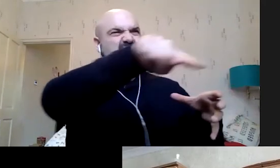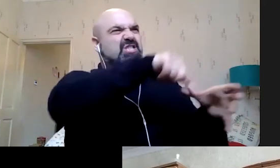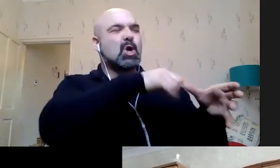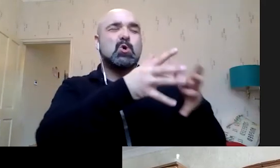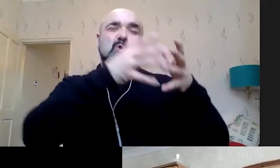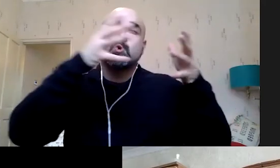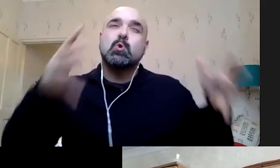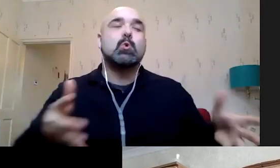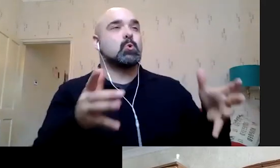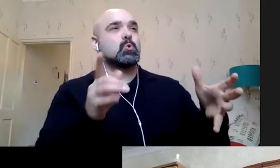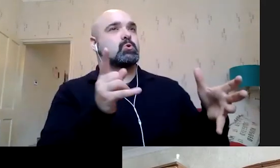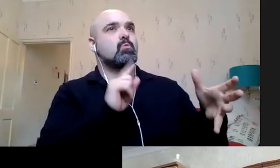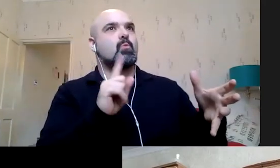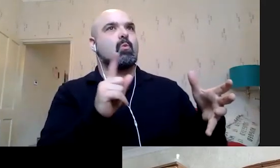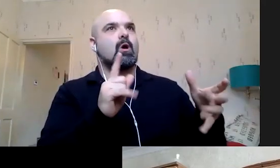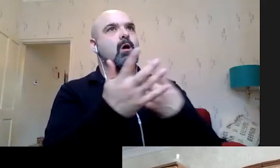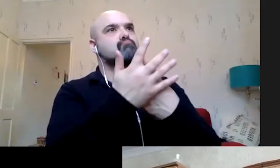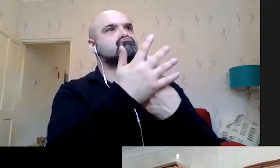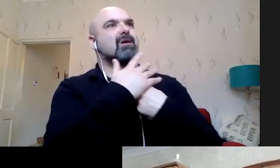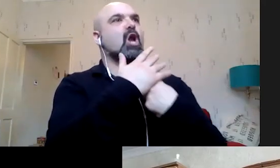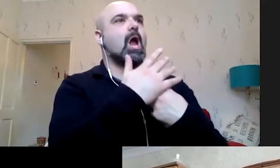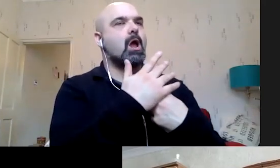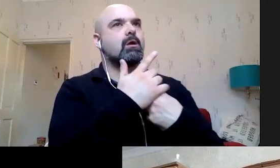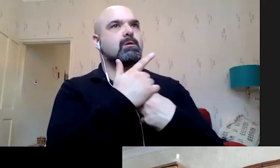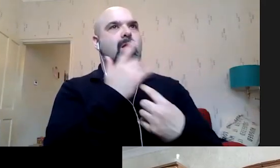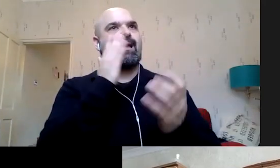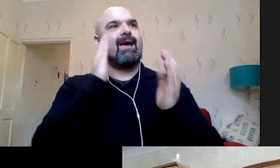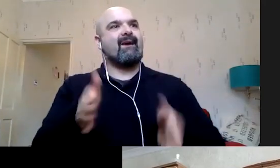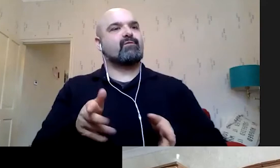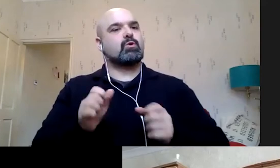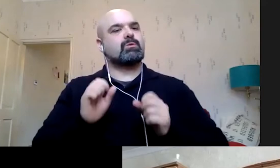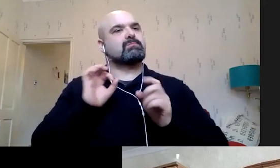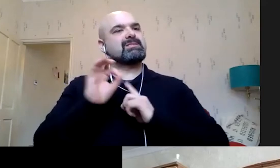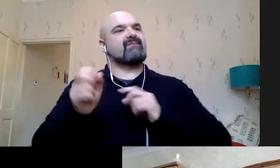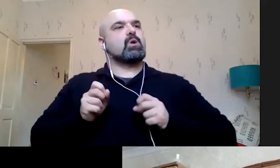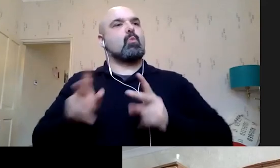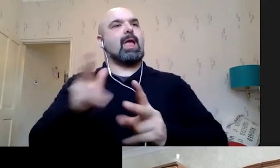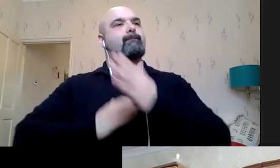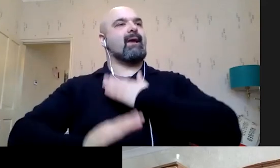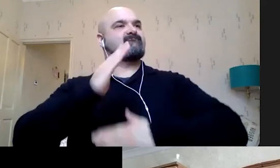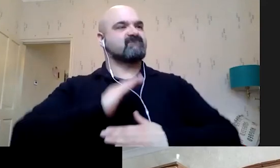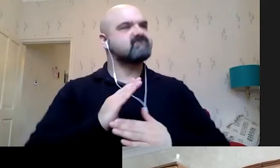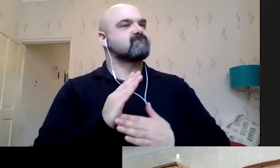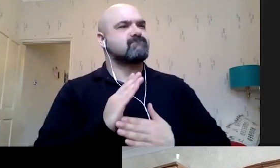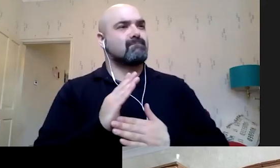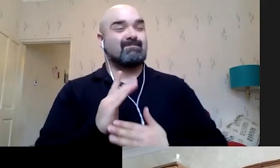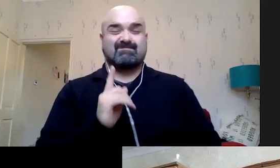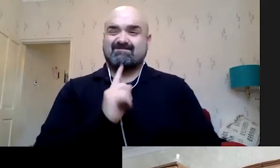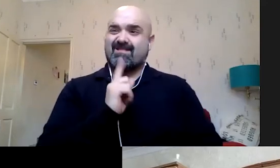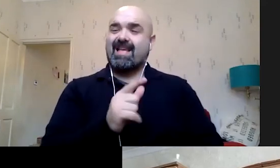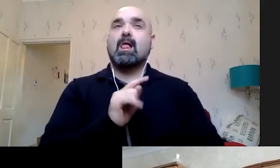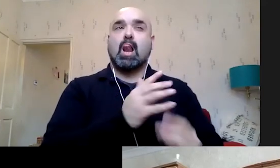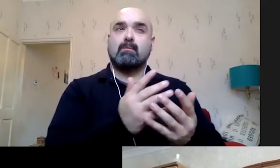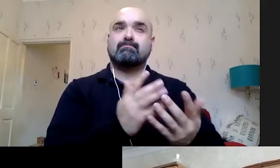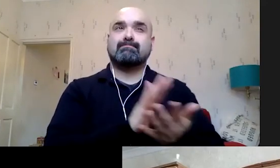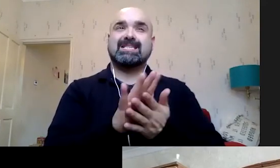a sort of dominant peer group pressure to conform in certain ways. And that obviously does lead to a lot of bullying.